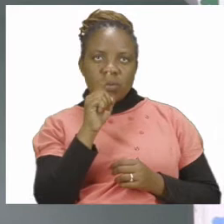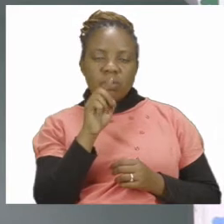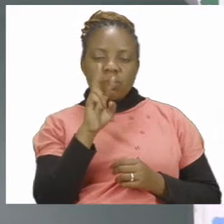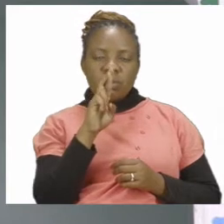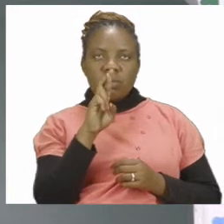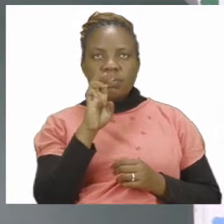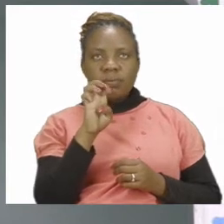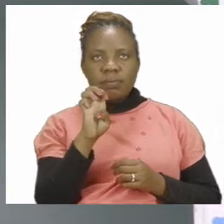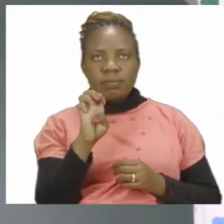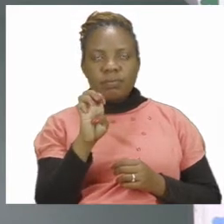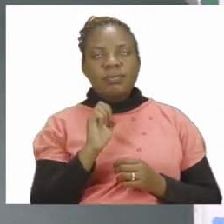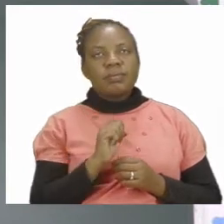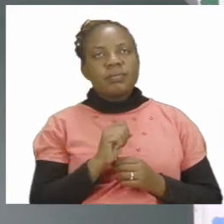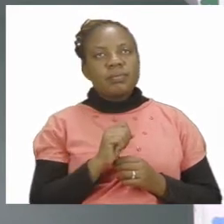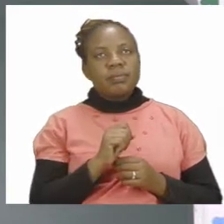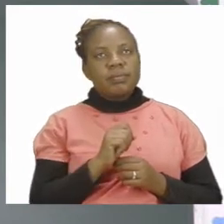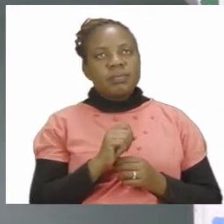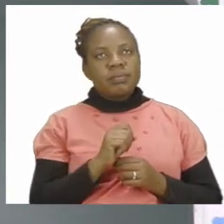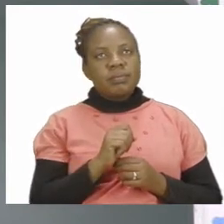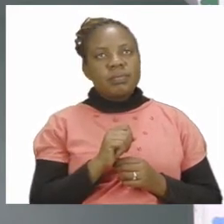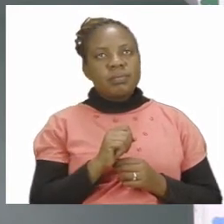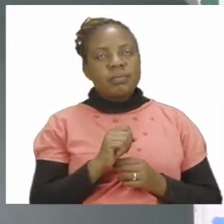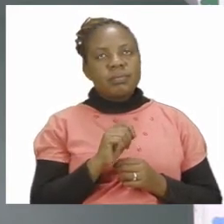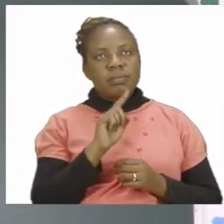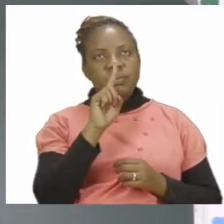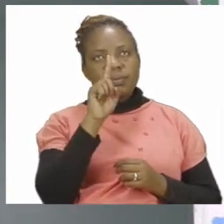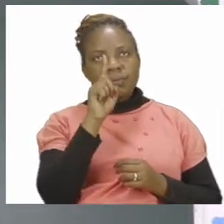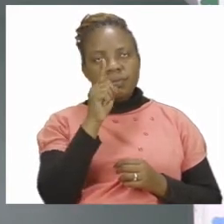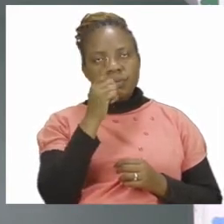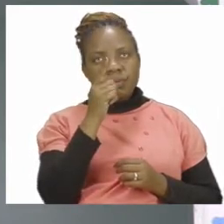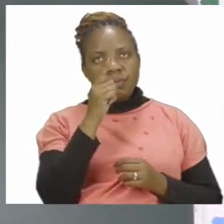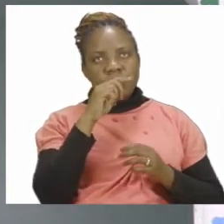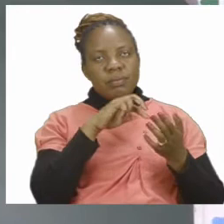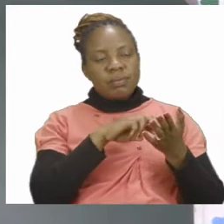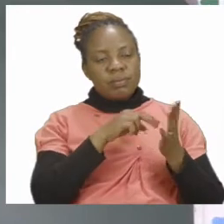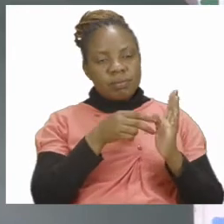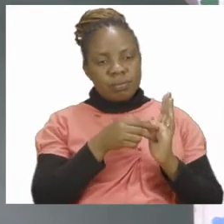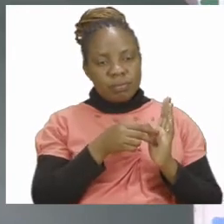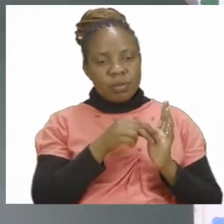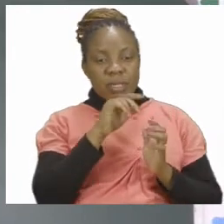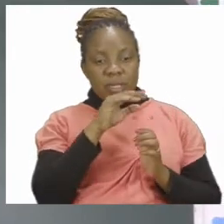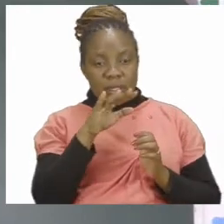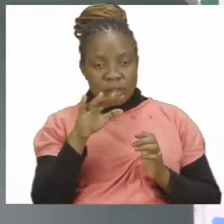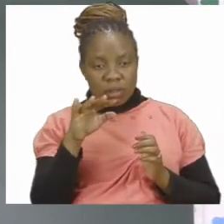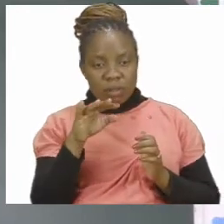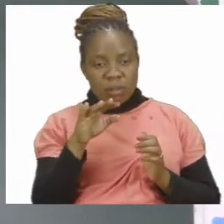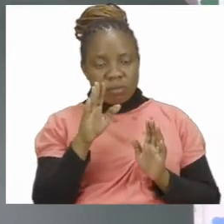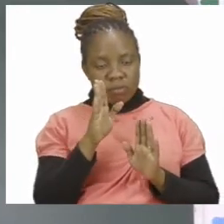and an E. So this actually means that a letter was left